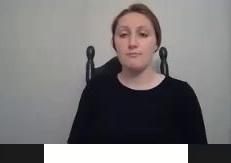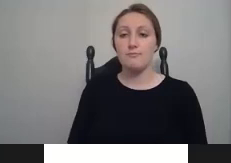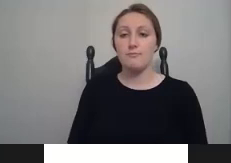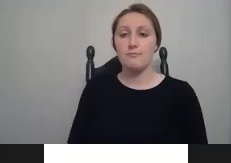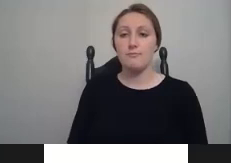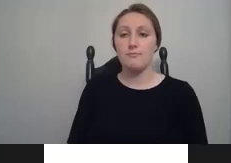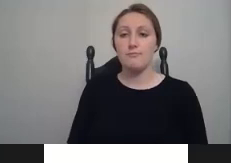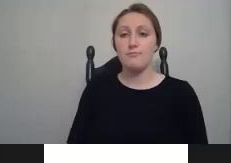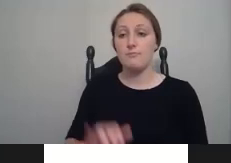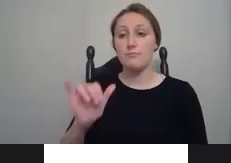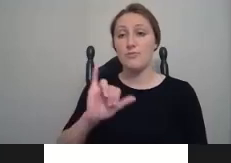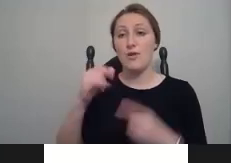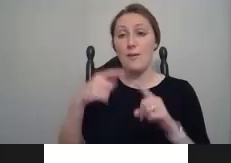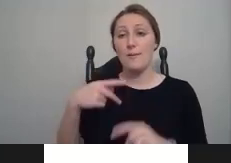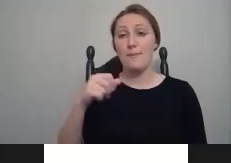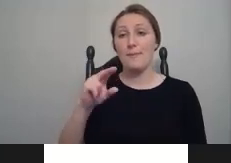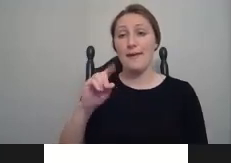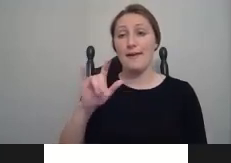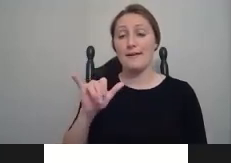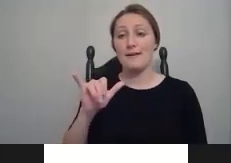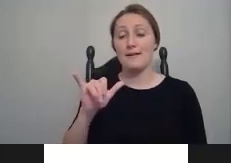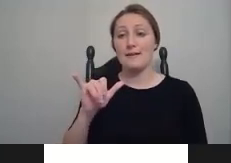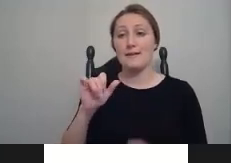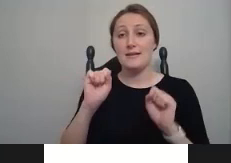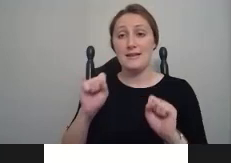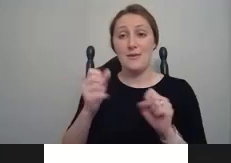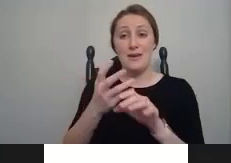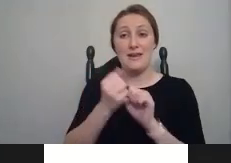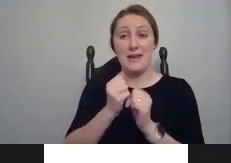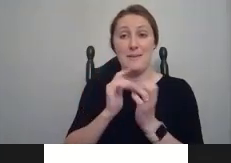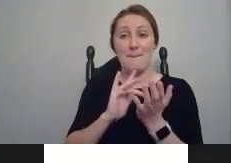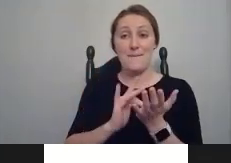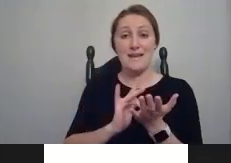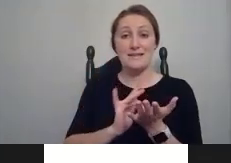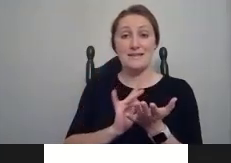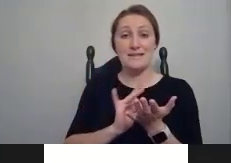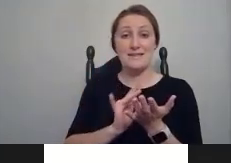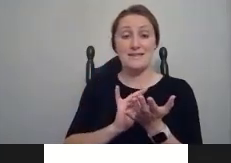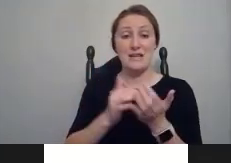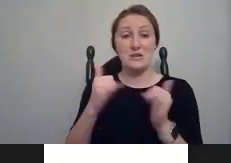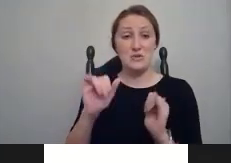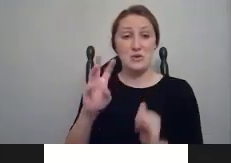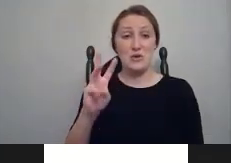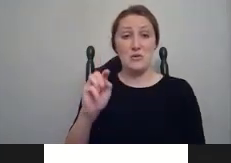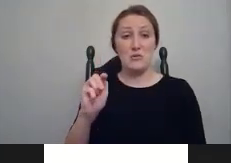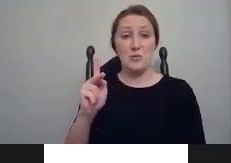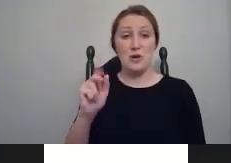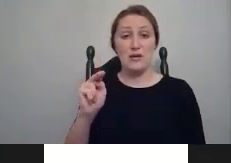Similar to what happened at Peabody, is it possible to get medicines that are still at Watkins